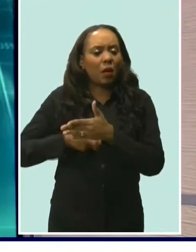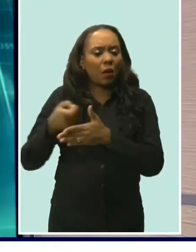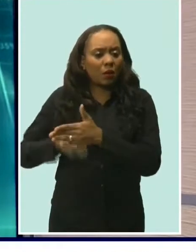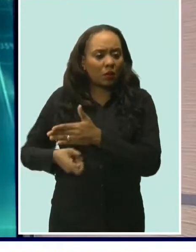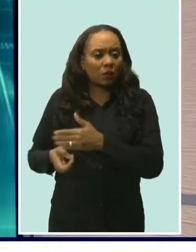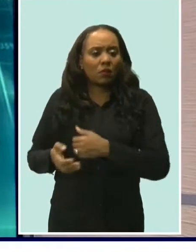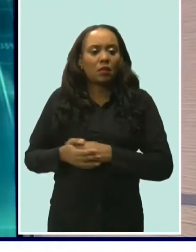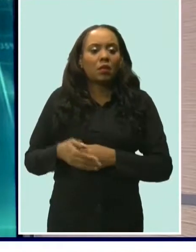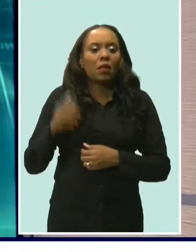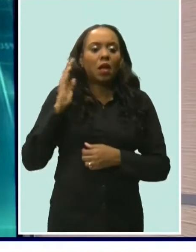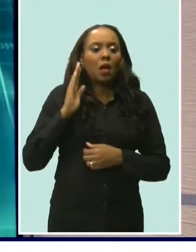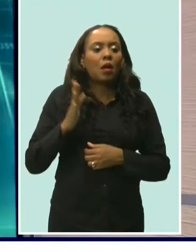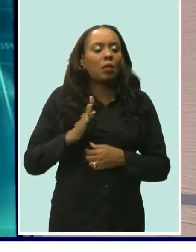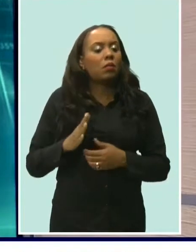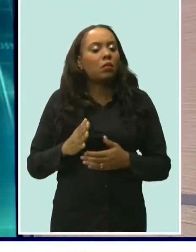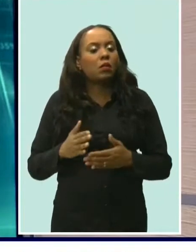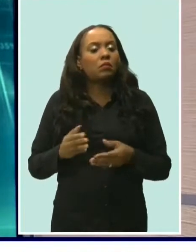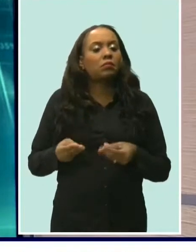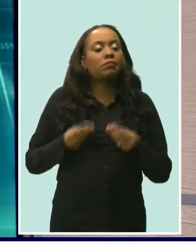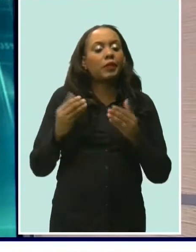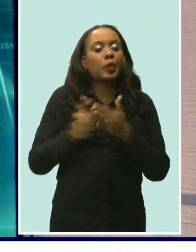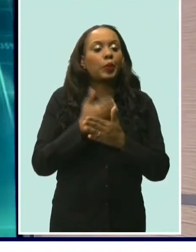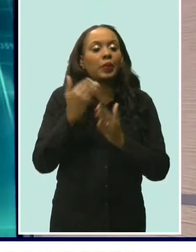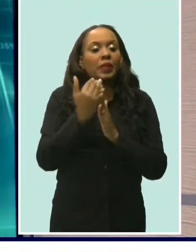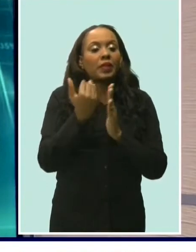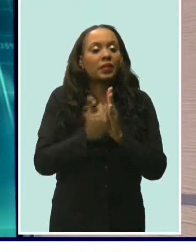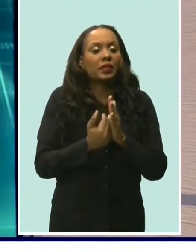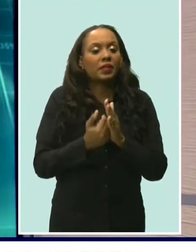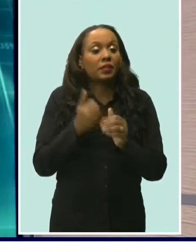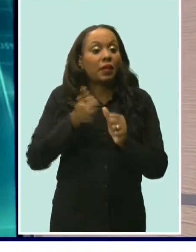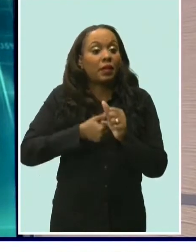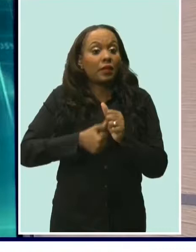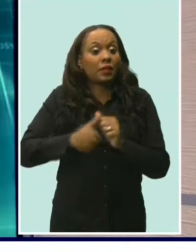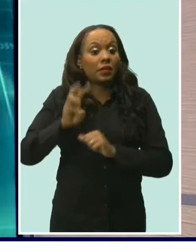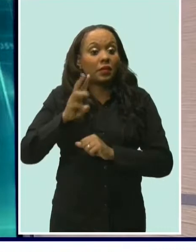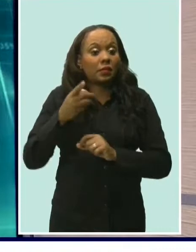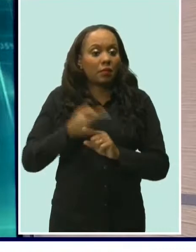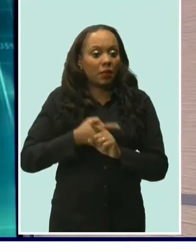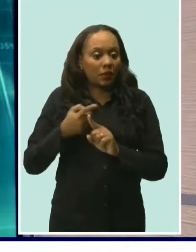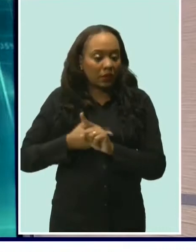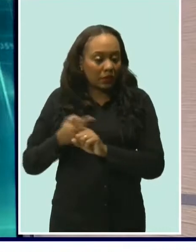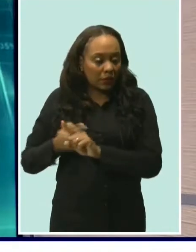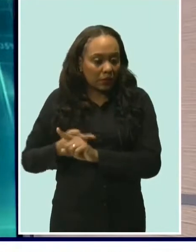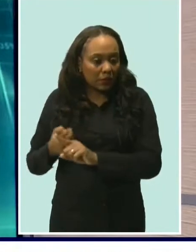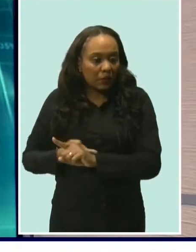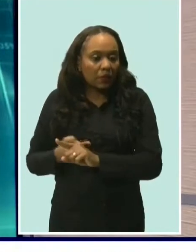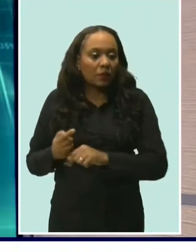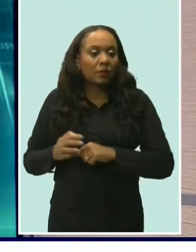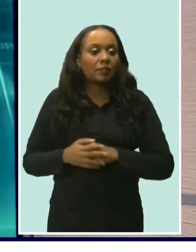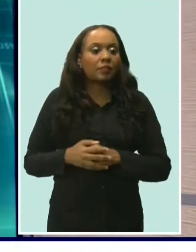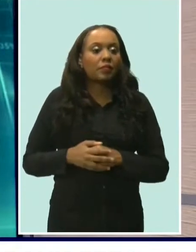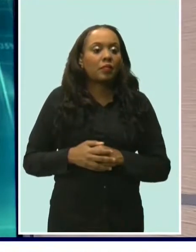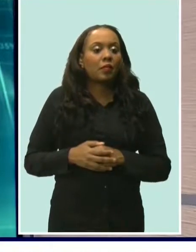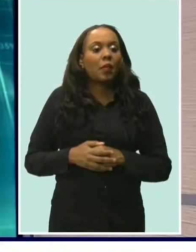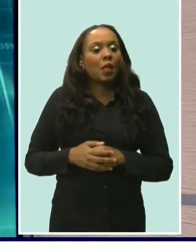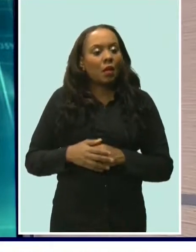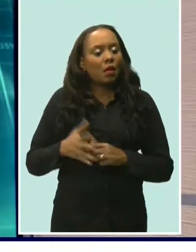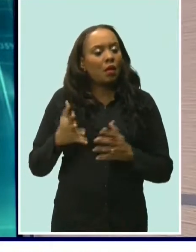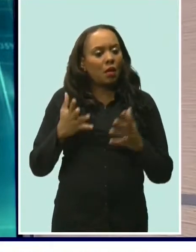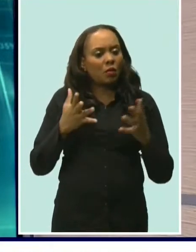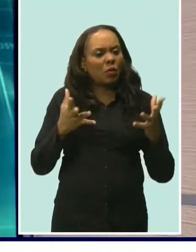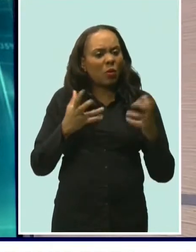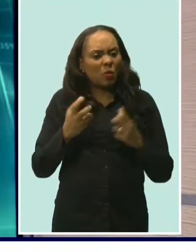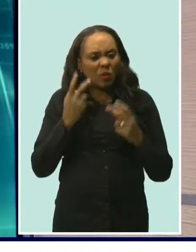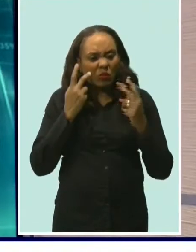every 6 months. The bank's initiative is to prevent a disincentive for savings that could cause financial exclusion of savers